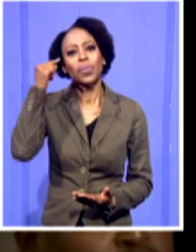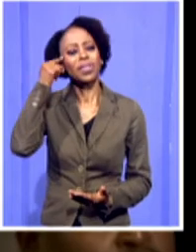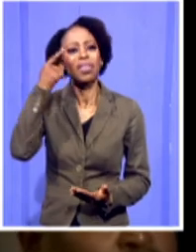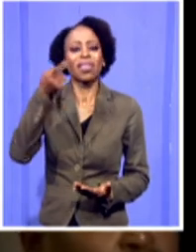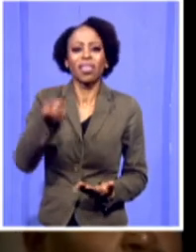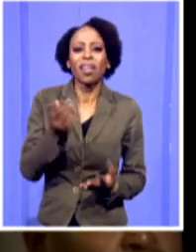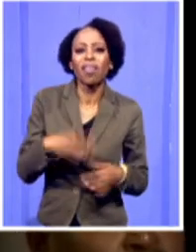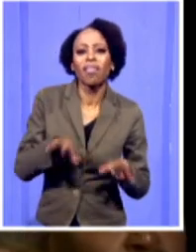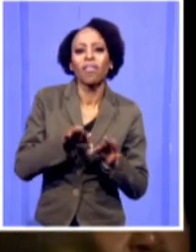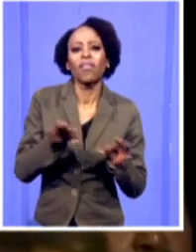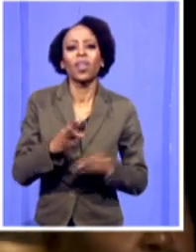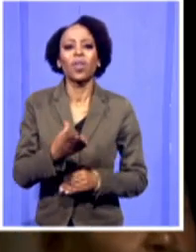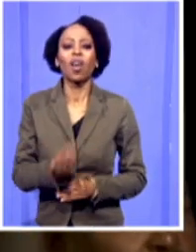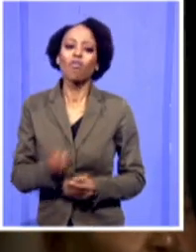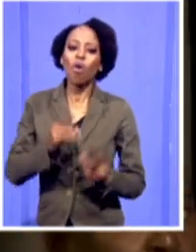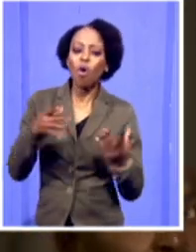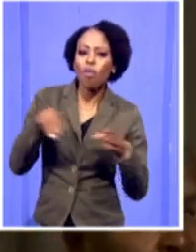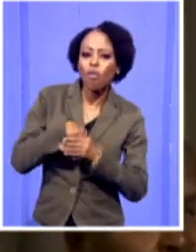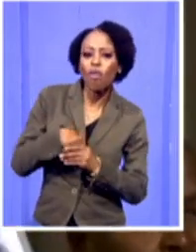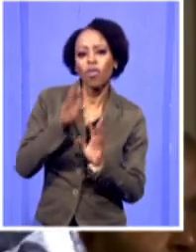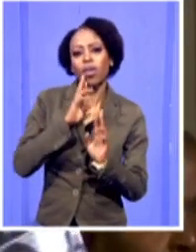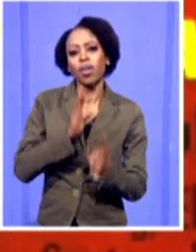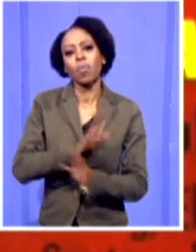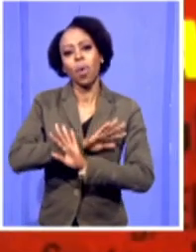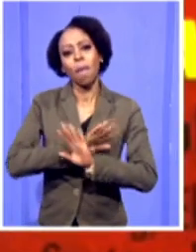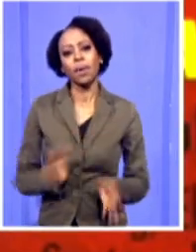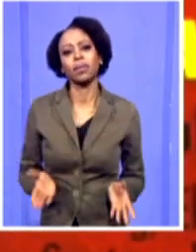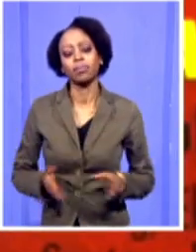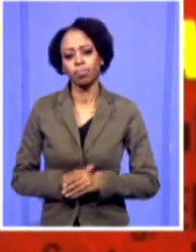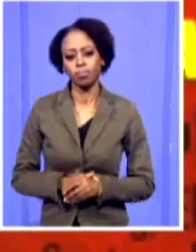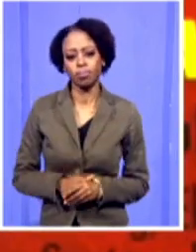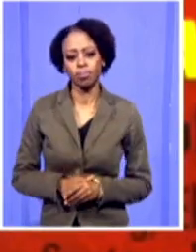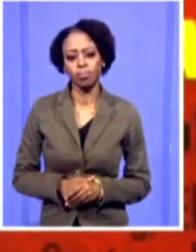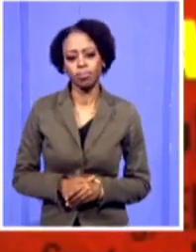anything to do with the report of the General Secretary. Thank you very much.